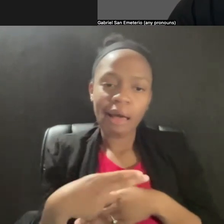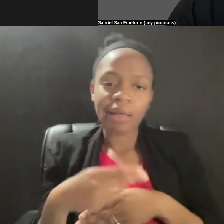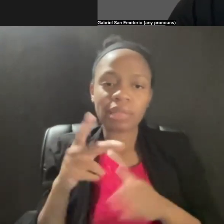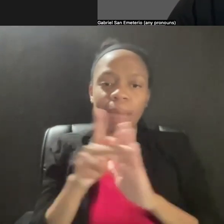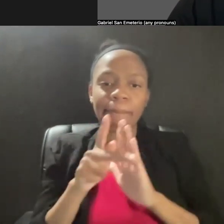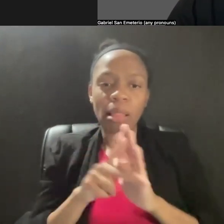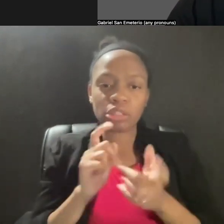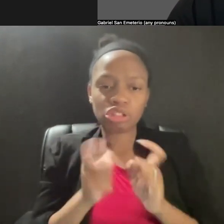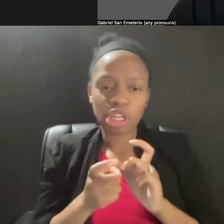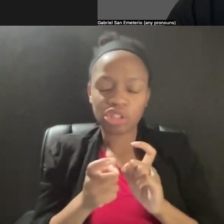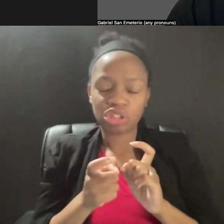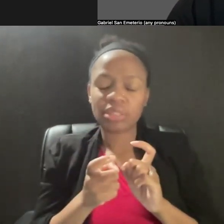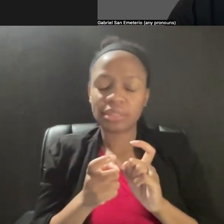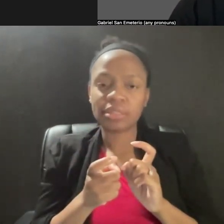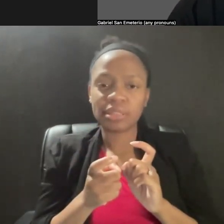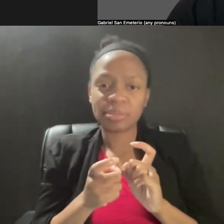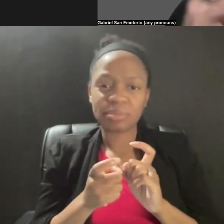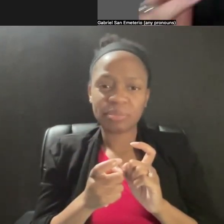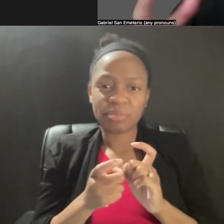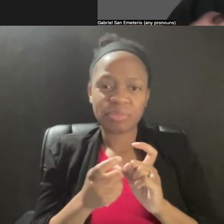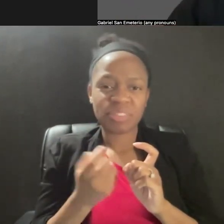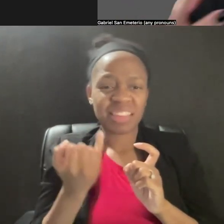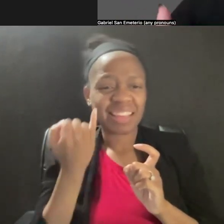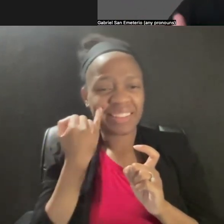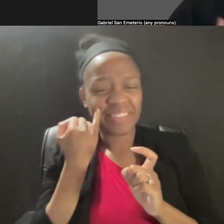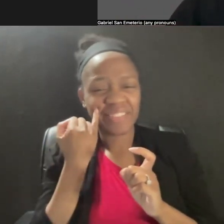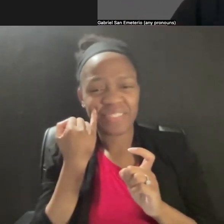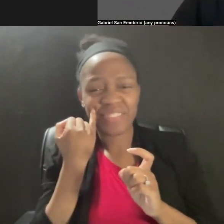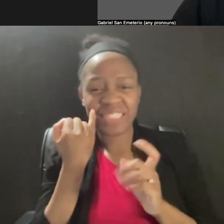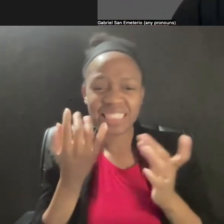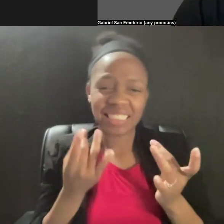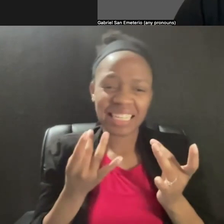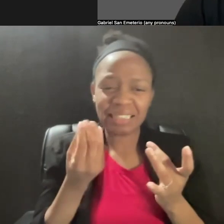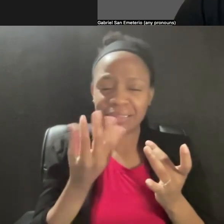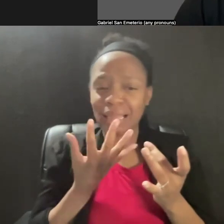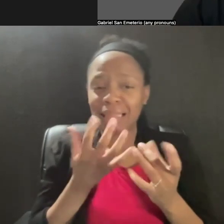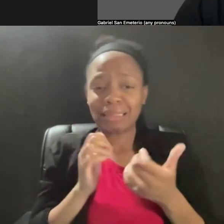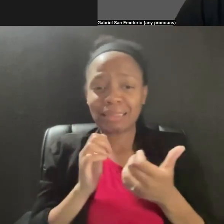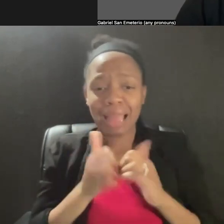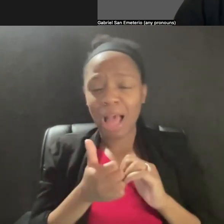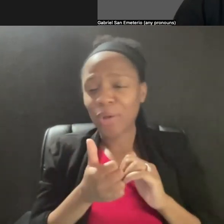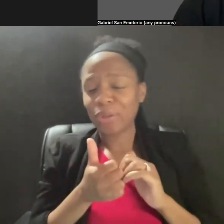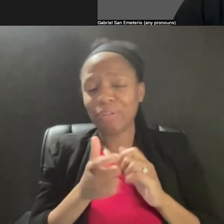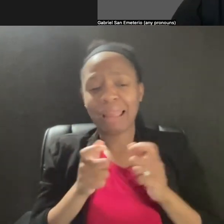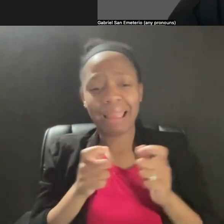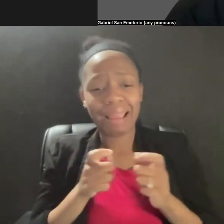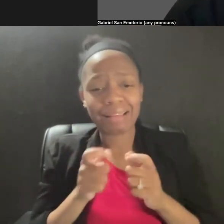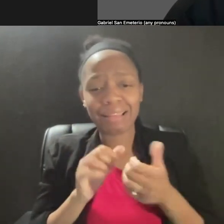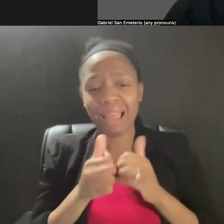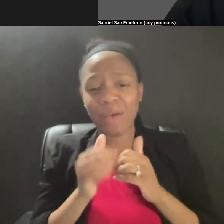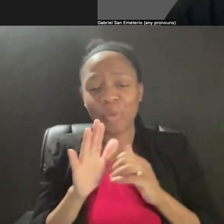And if that's tricky, just tell us exactly how you're coping, how your community's